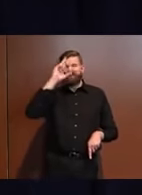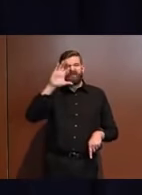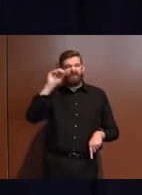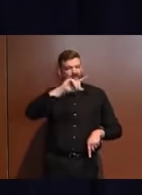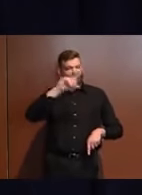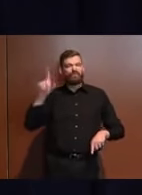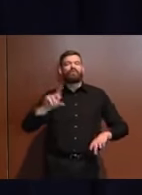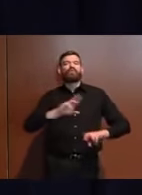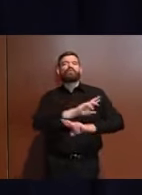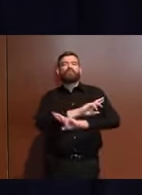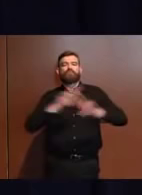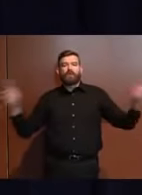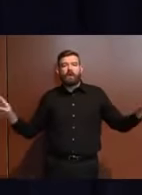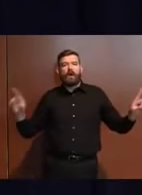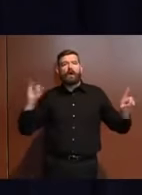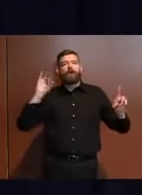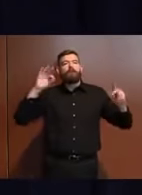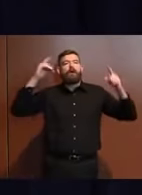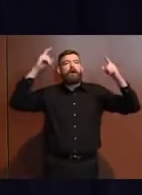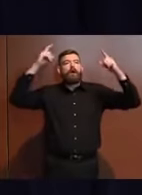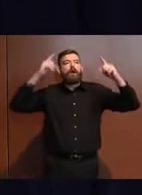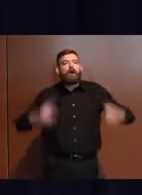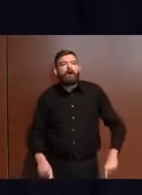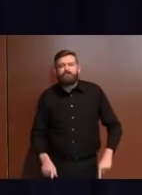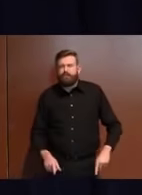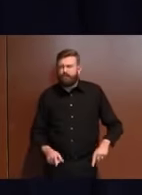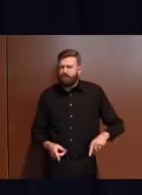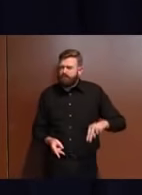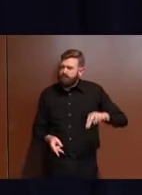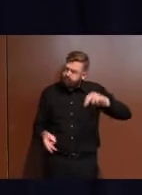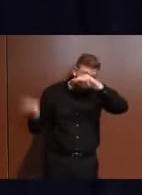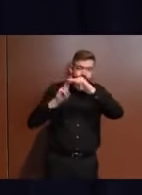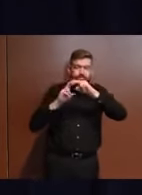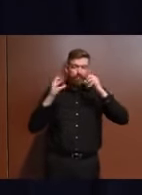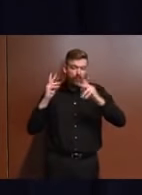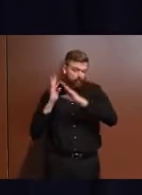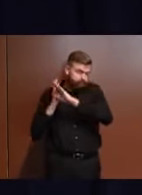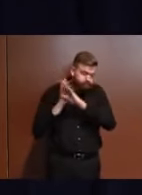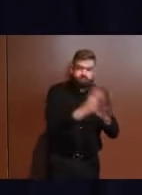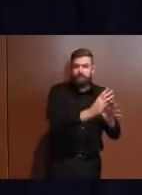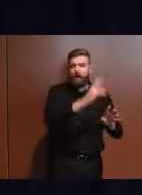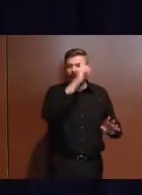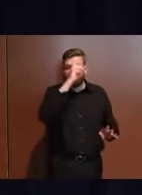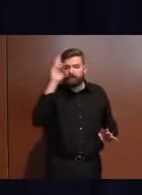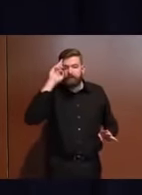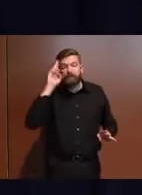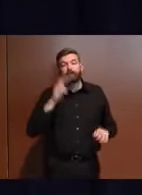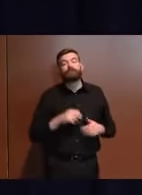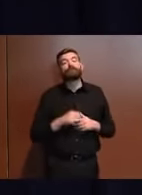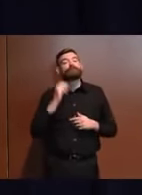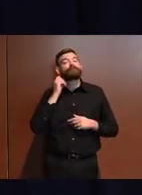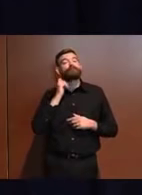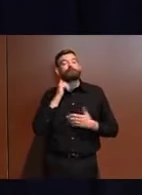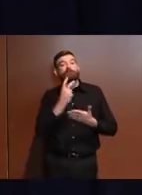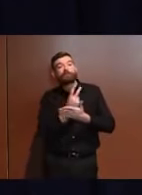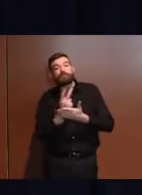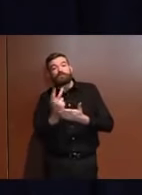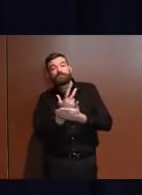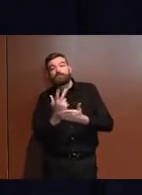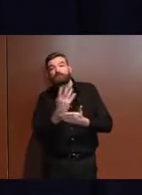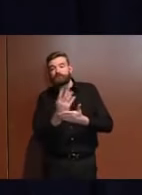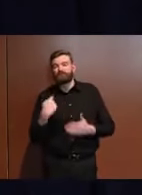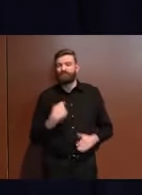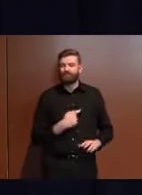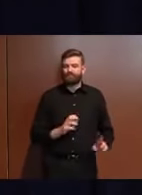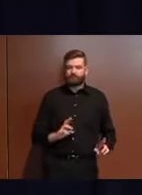that will hopefully be in a couple of weeks so we can deal with it and to see how all of our